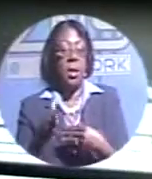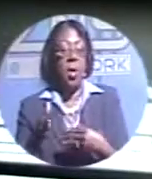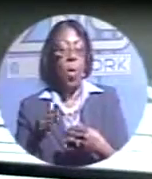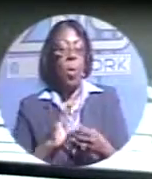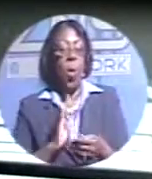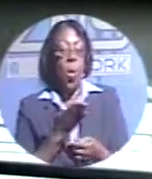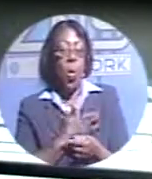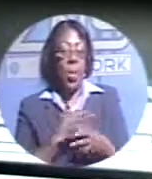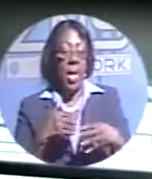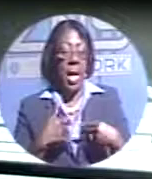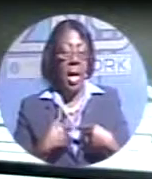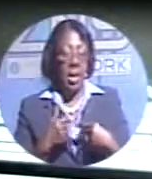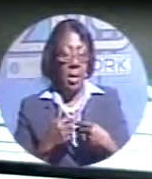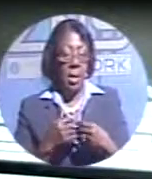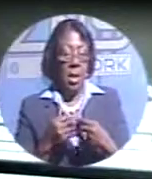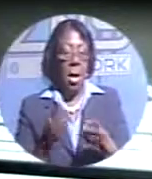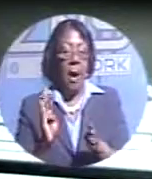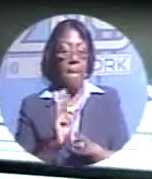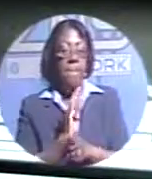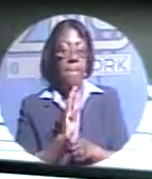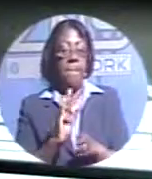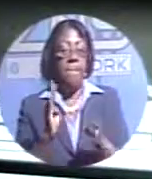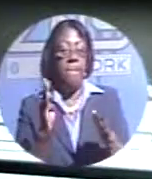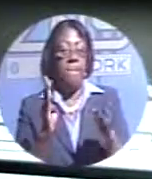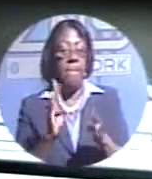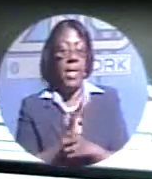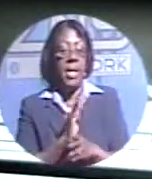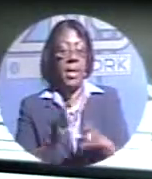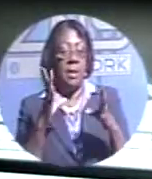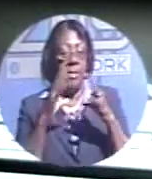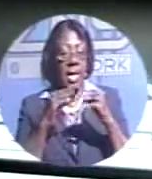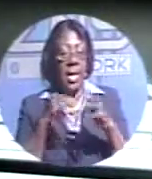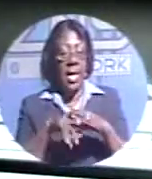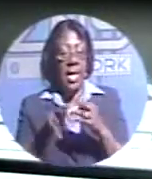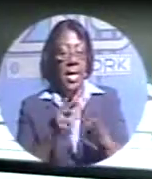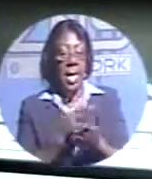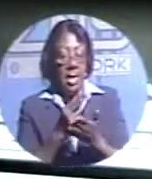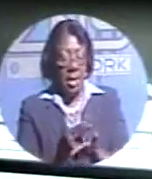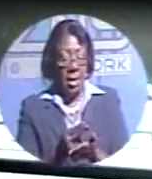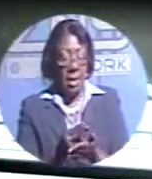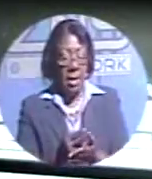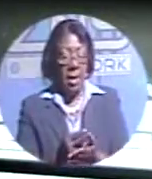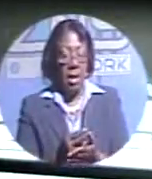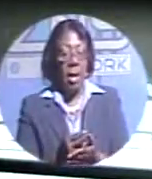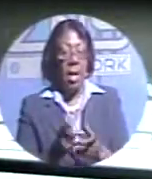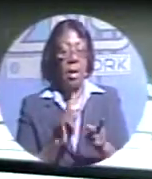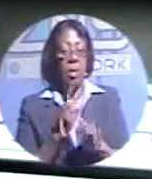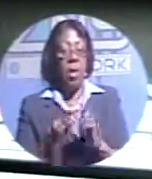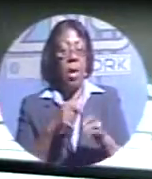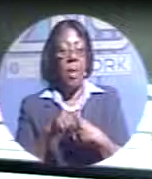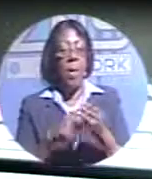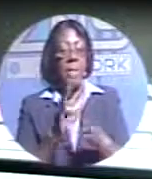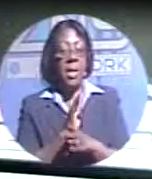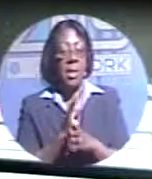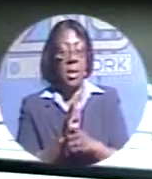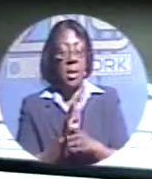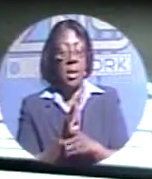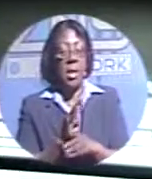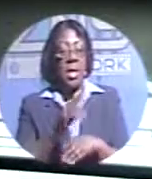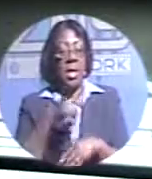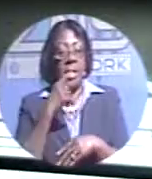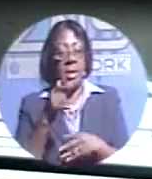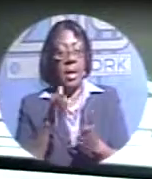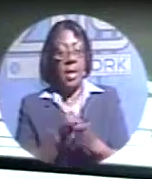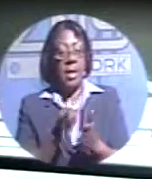Haiti. We had the Ambassador for Trade and Investment come and meet with us at the chamber and business persons. And he